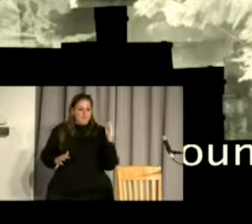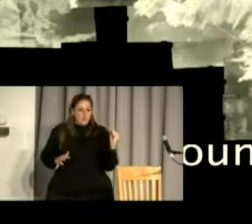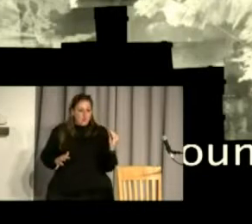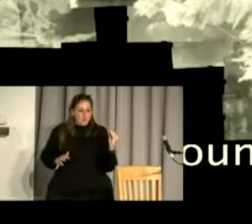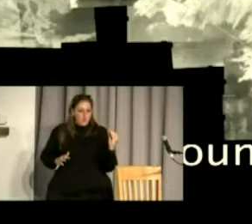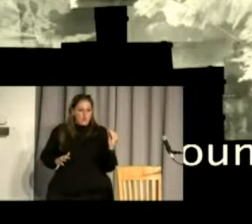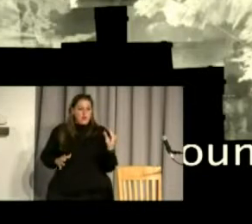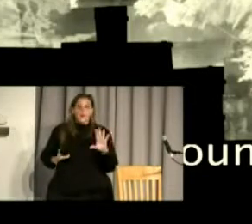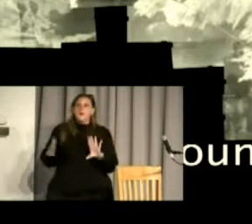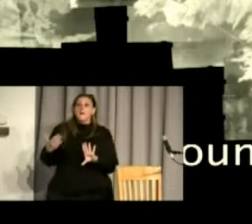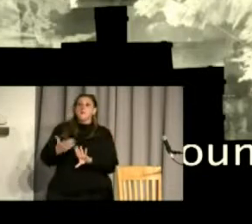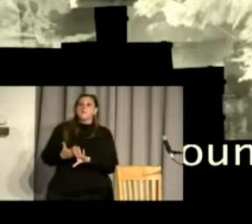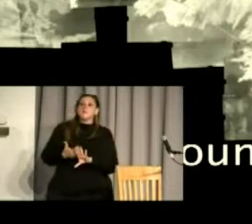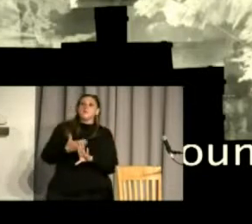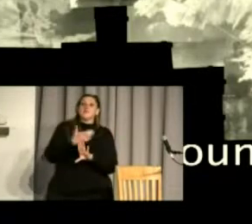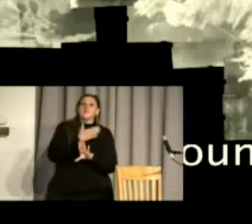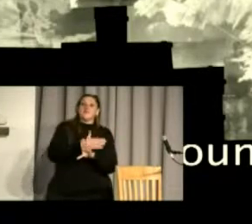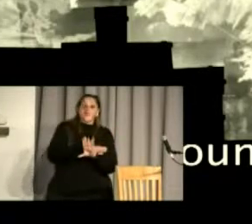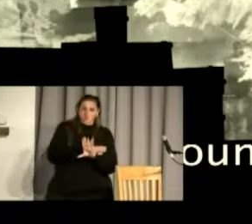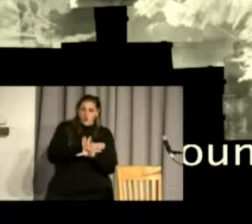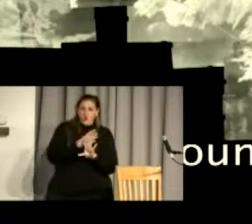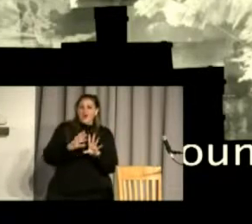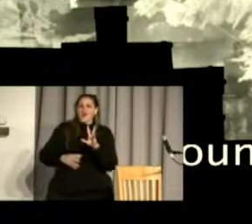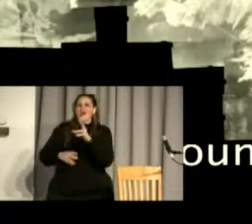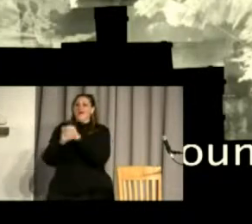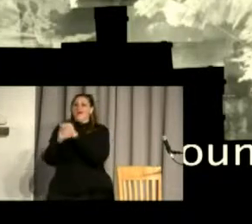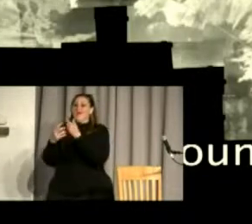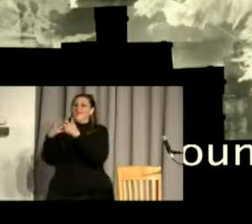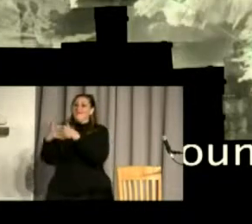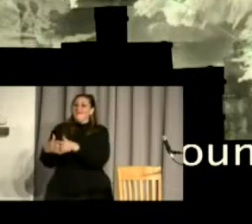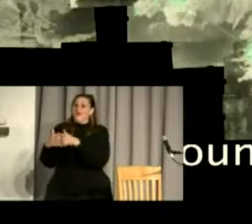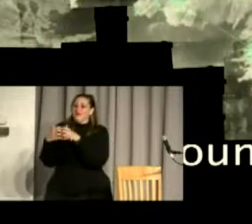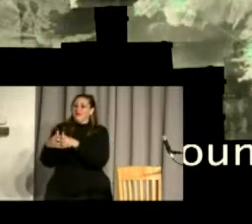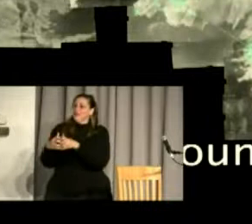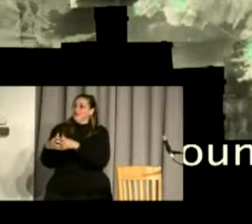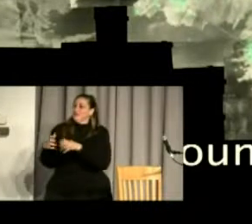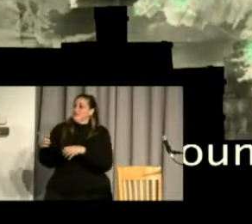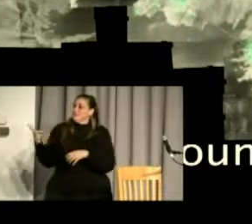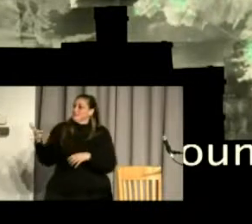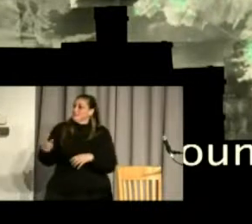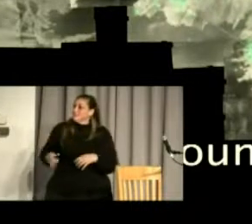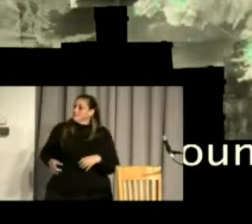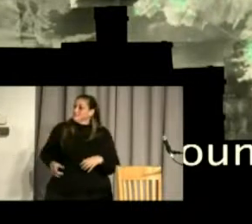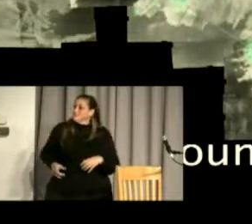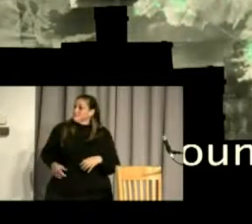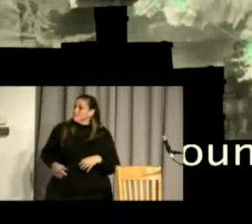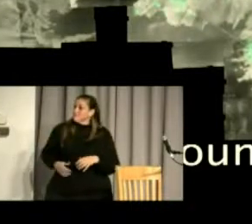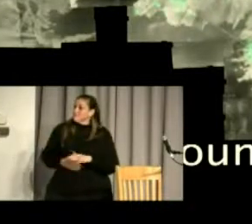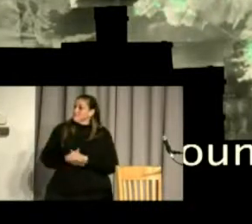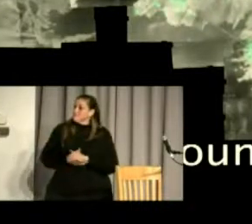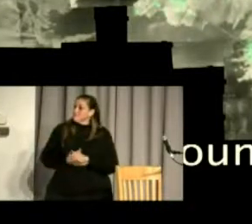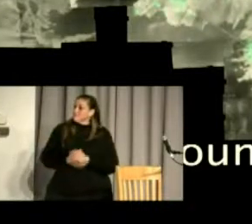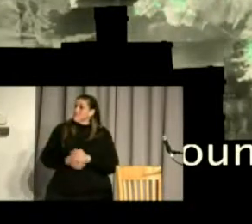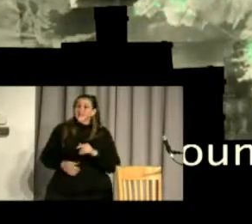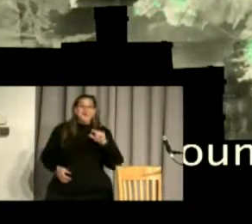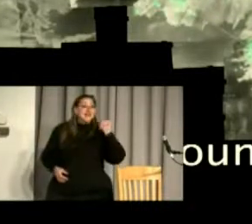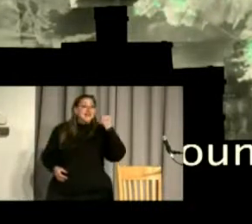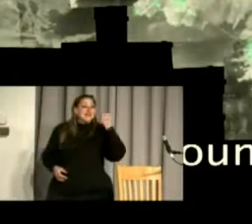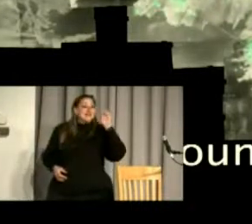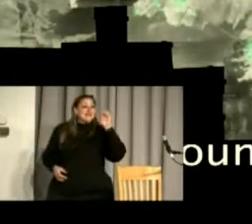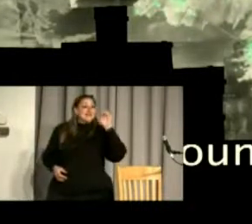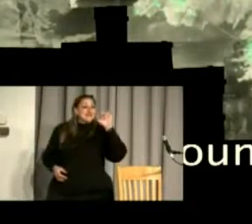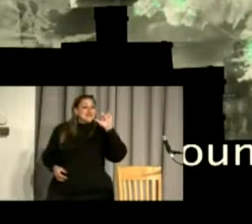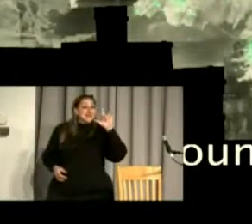is prior to the advent of Cancer Alley. So I'll play this clip now. In teal, we can see all